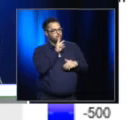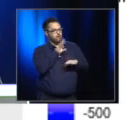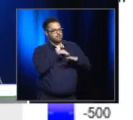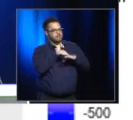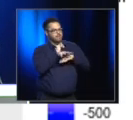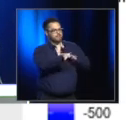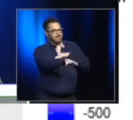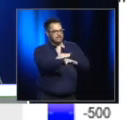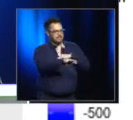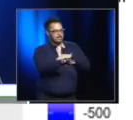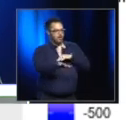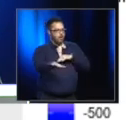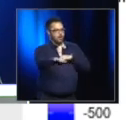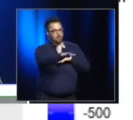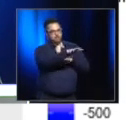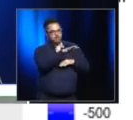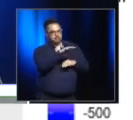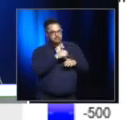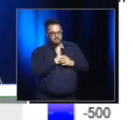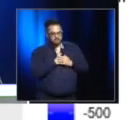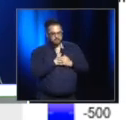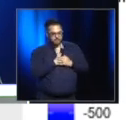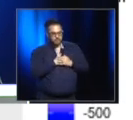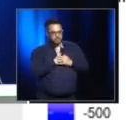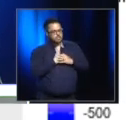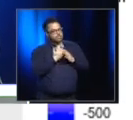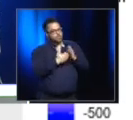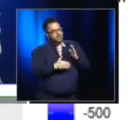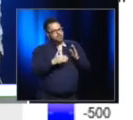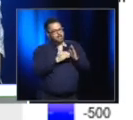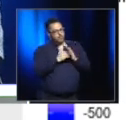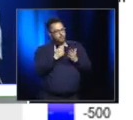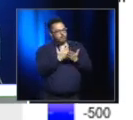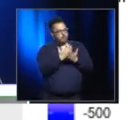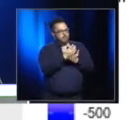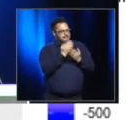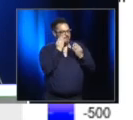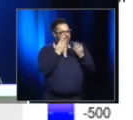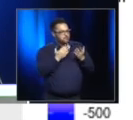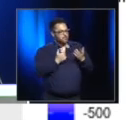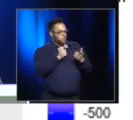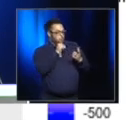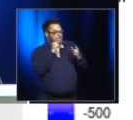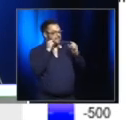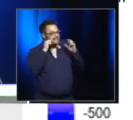of glacial outflow. So again, a really unexpected and happy